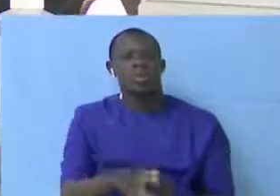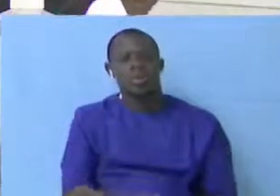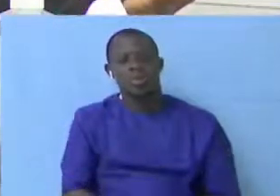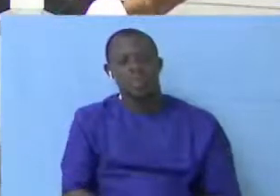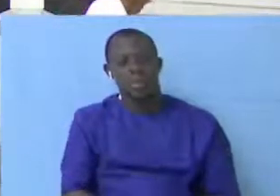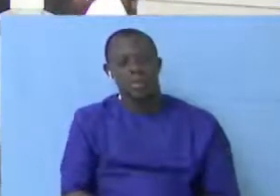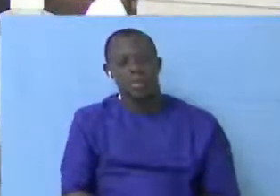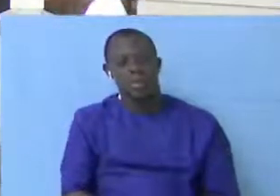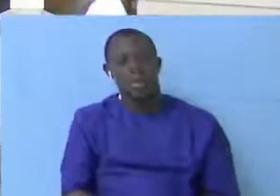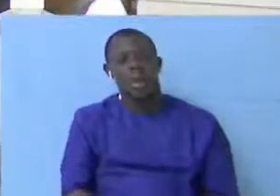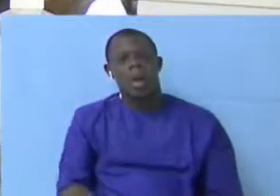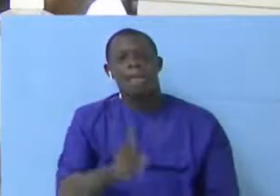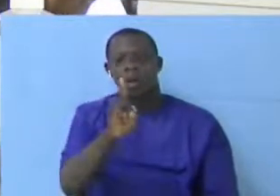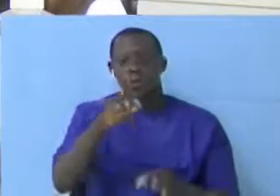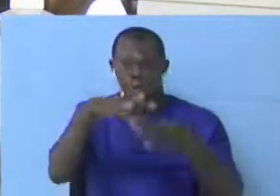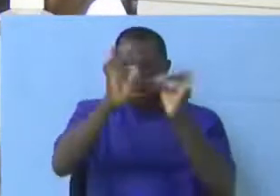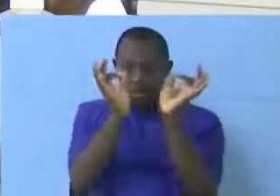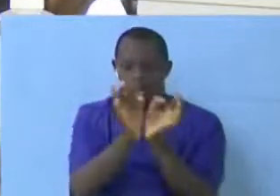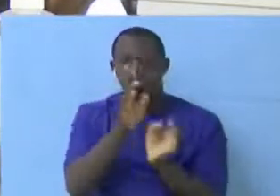the trip to Bissau